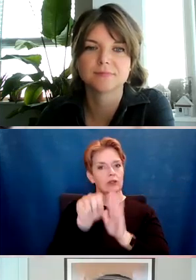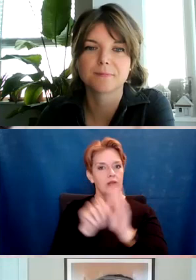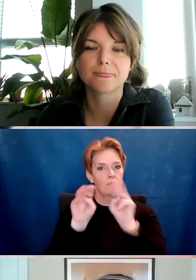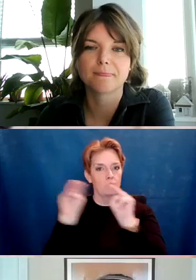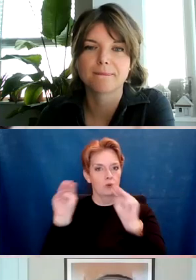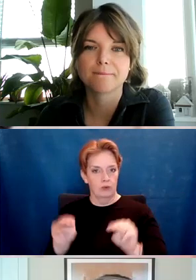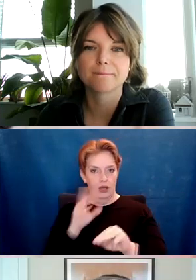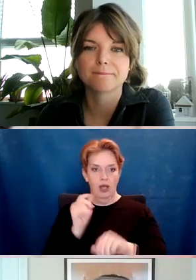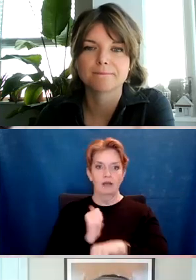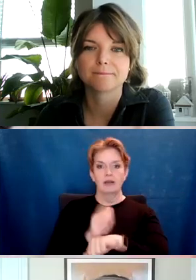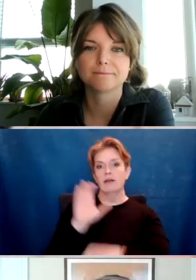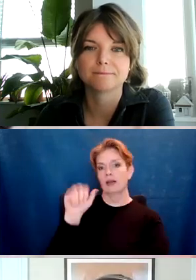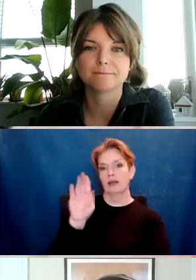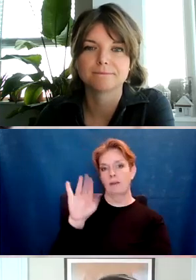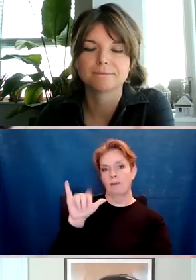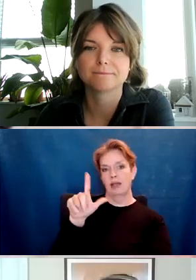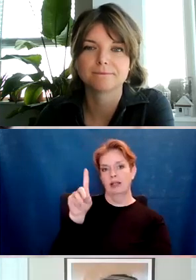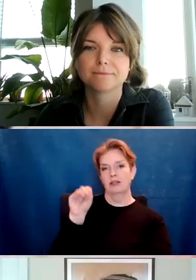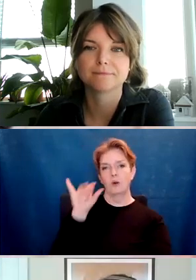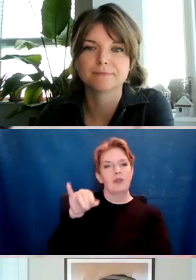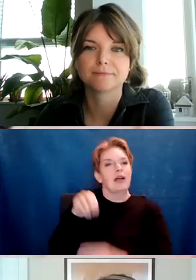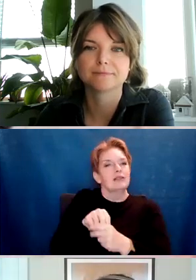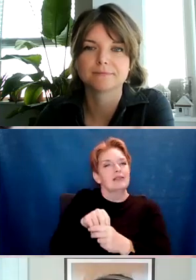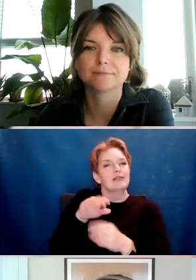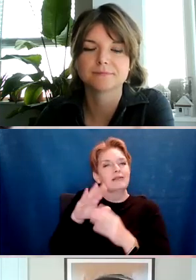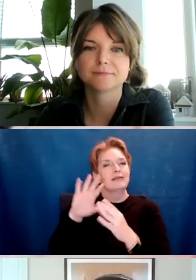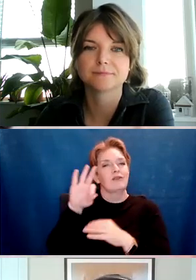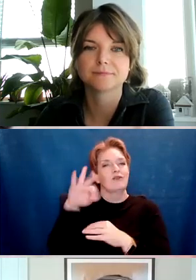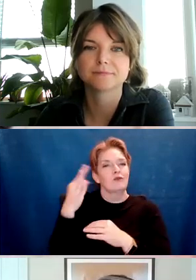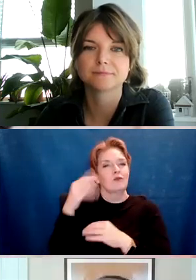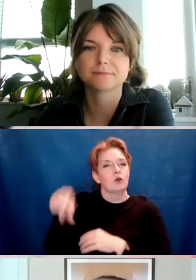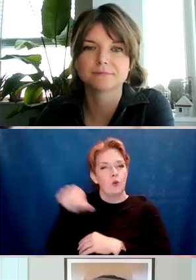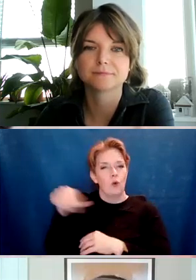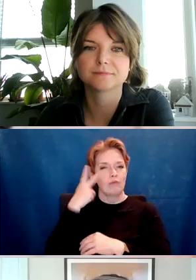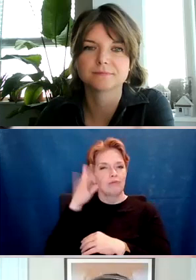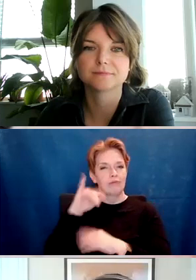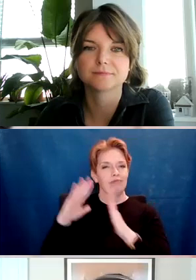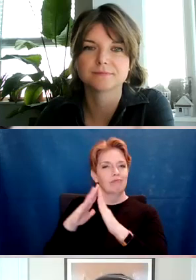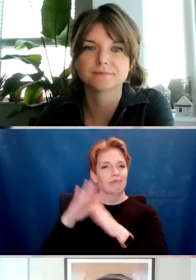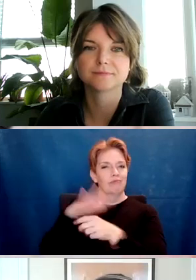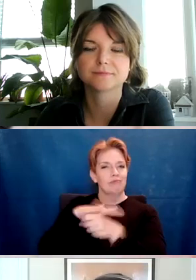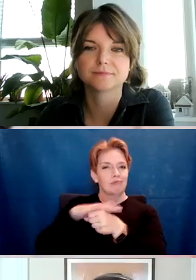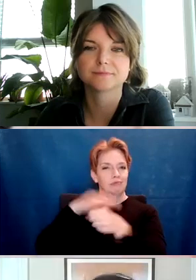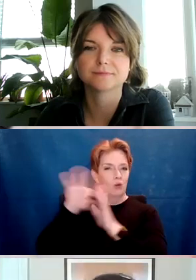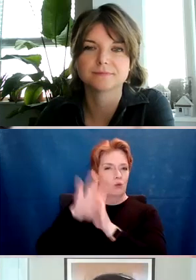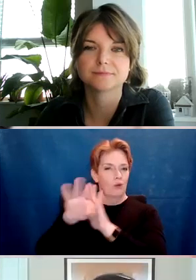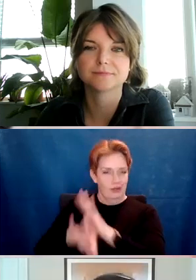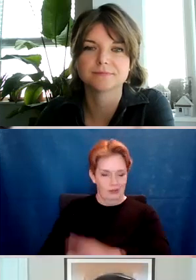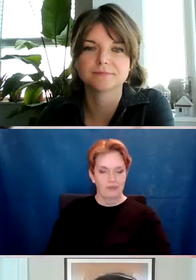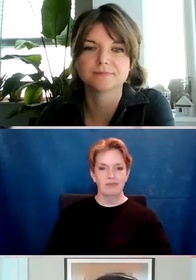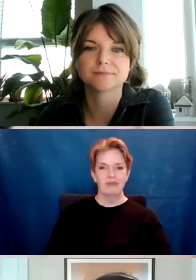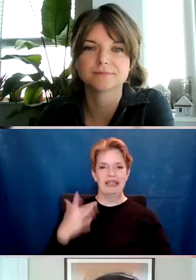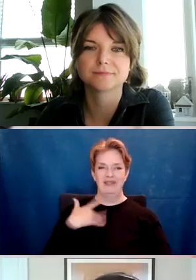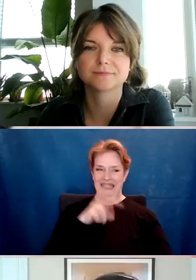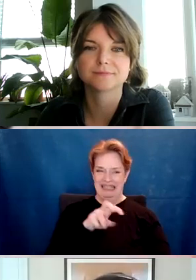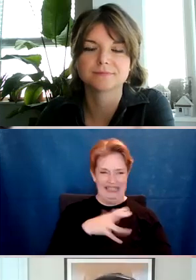at Cabildo, a venue in the city's French Quarter. If you're not quite ready to travel yet, then